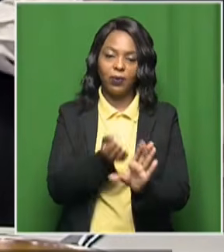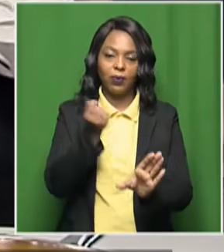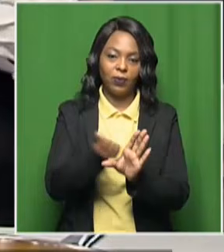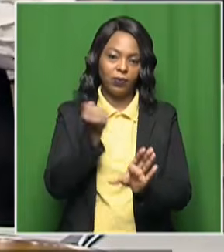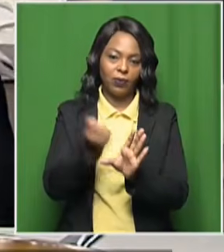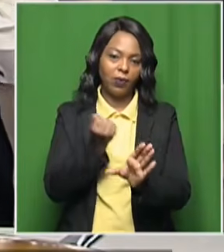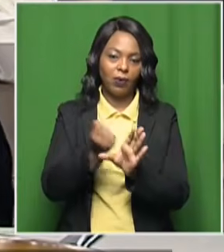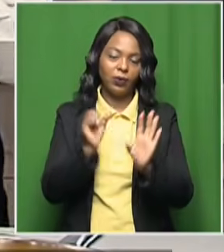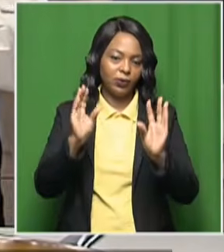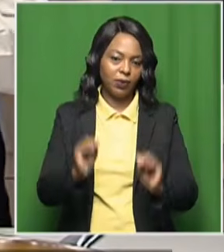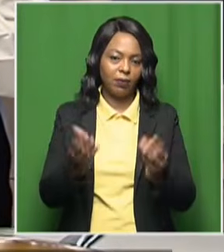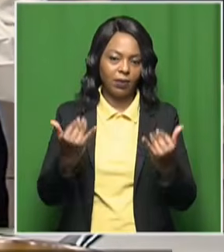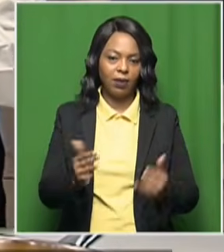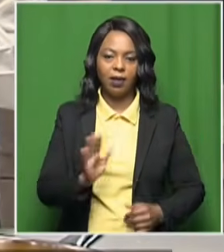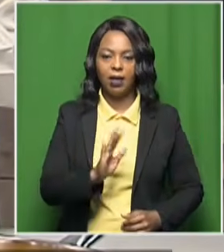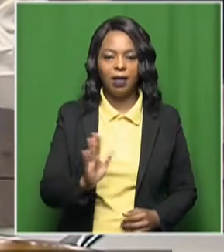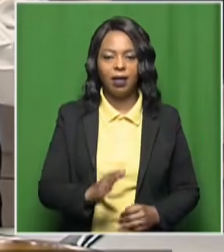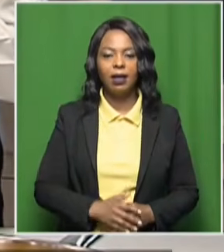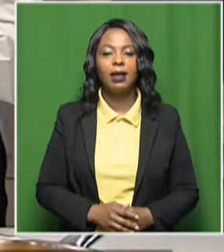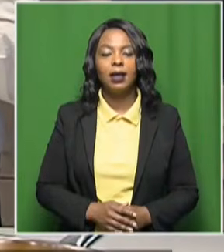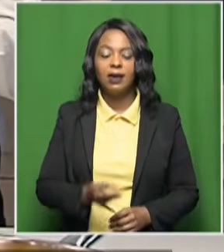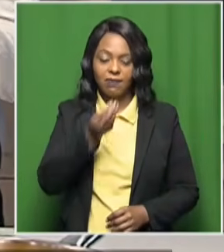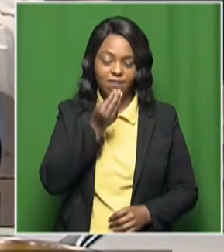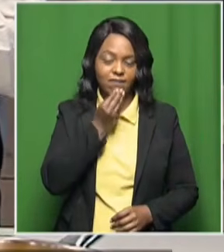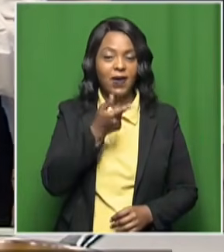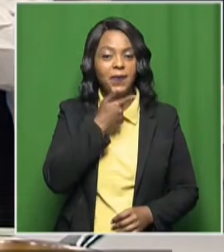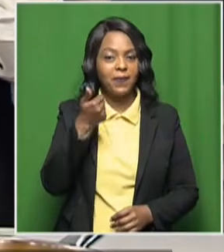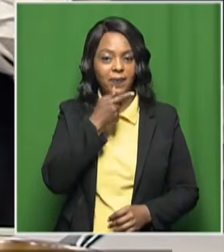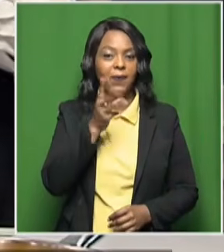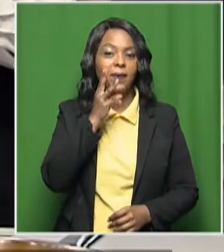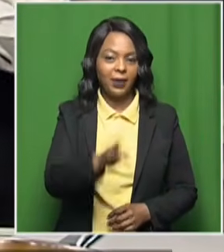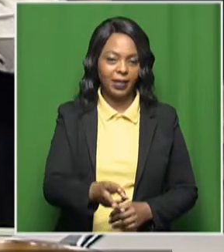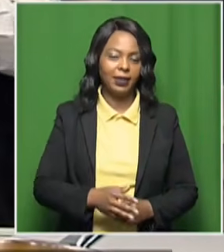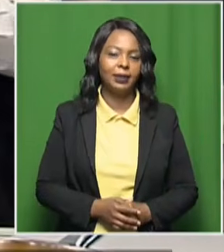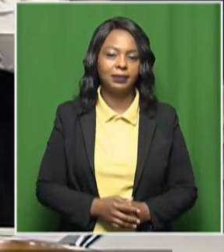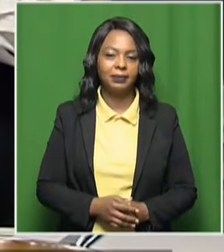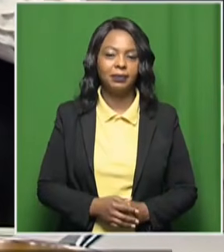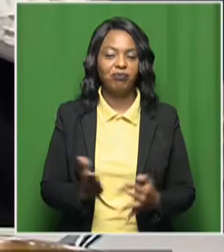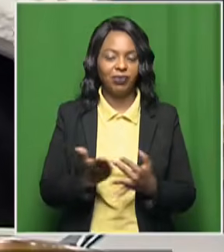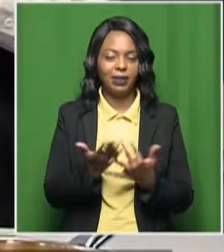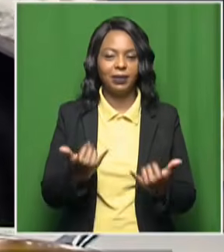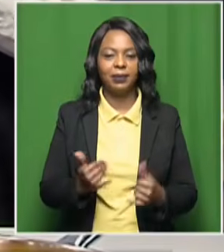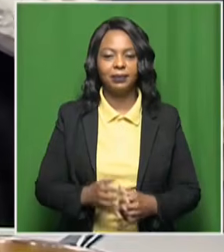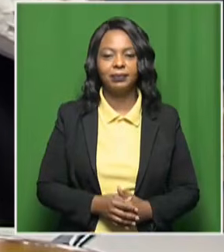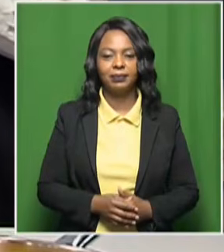We're not going to stop, in fact. We're going to have this meal ready and on the boil. We'll see you after this.